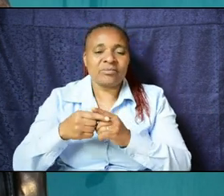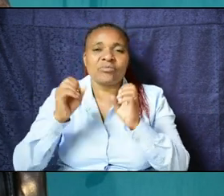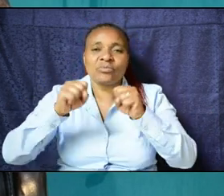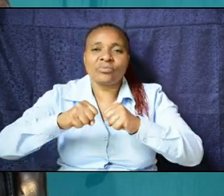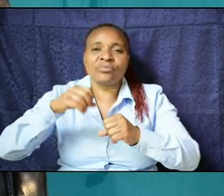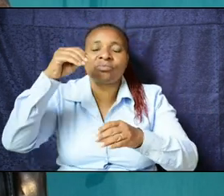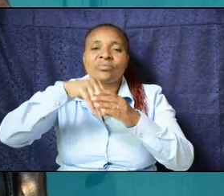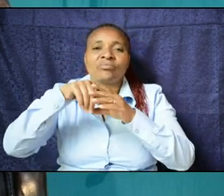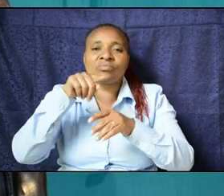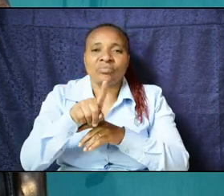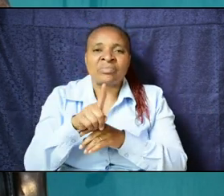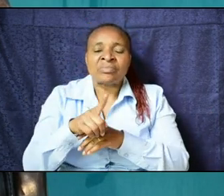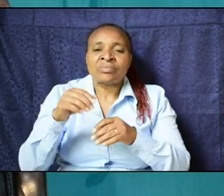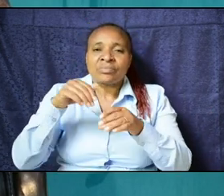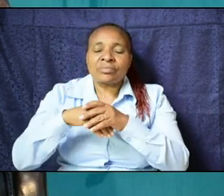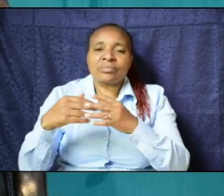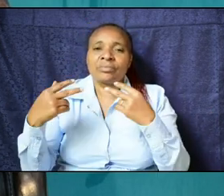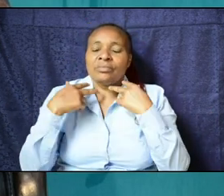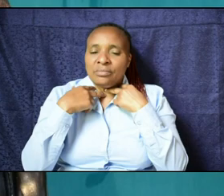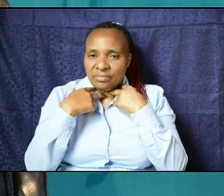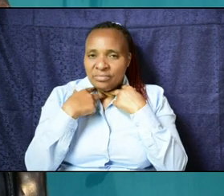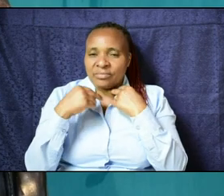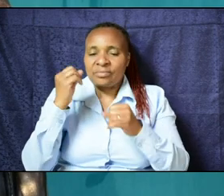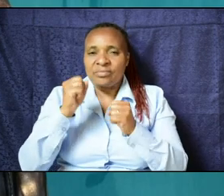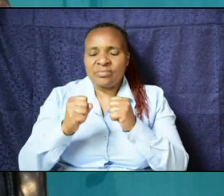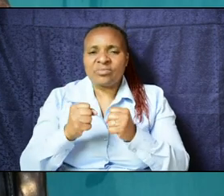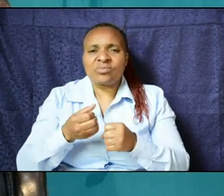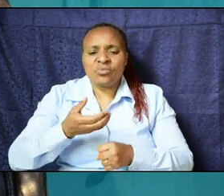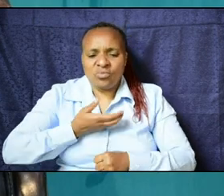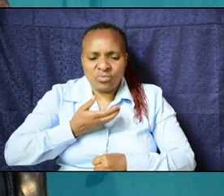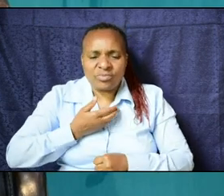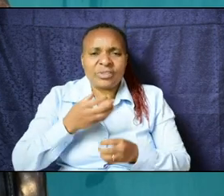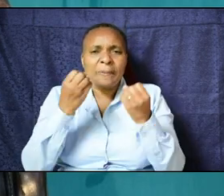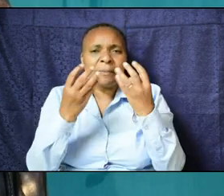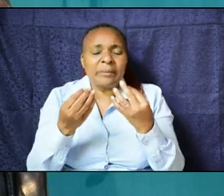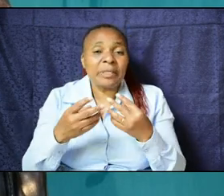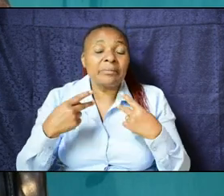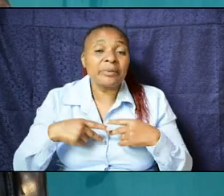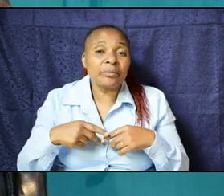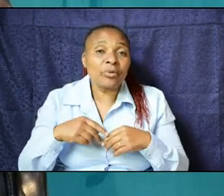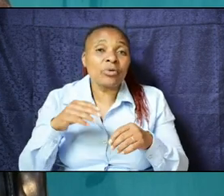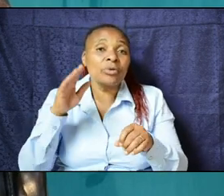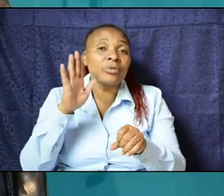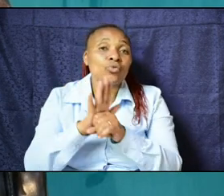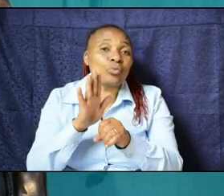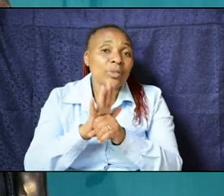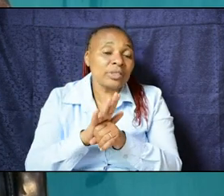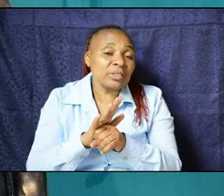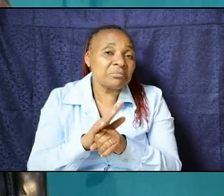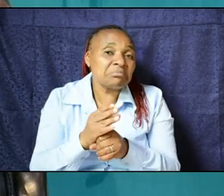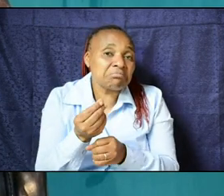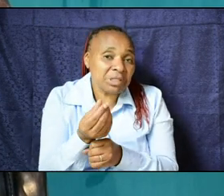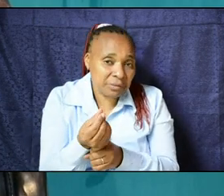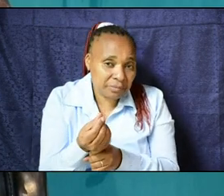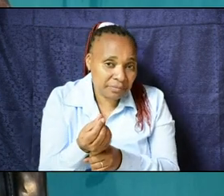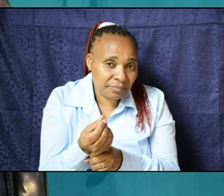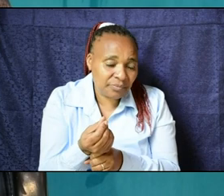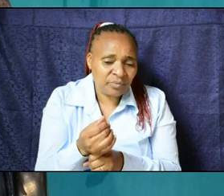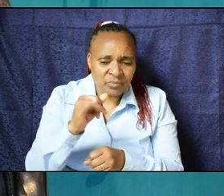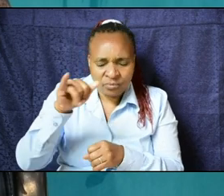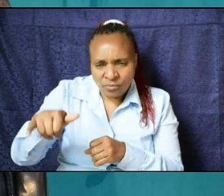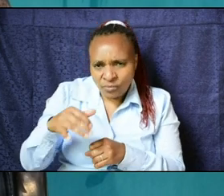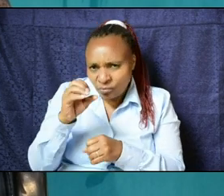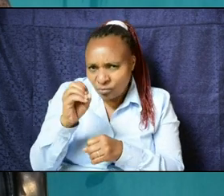yourself into slavery if you owed too many people too much money. After Joseph, working on